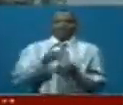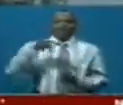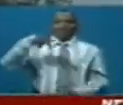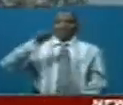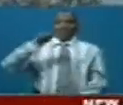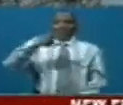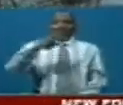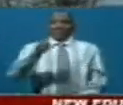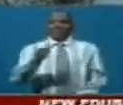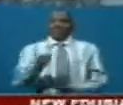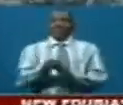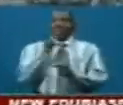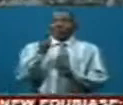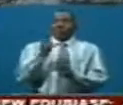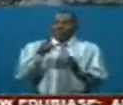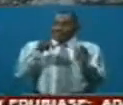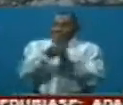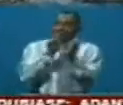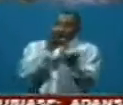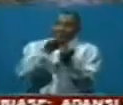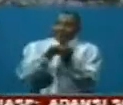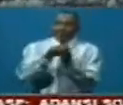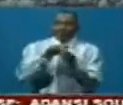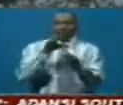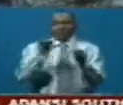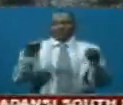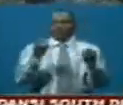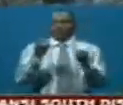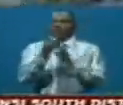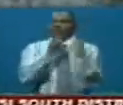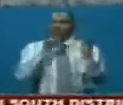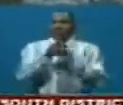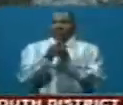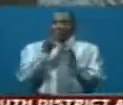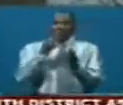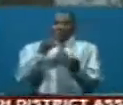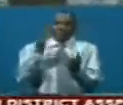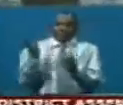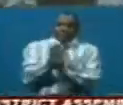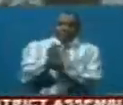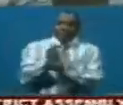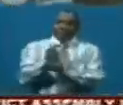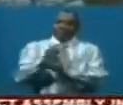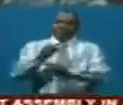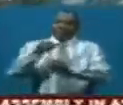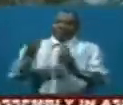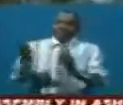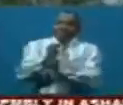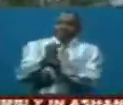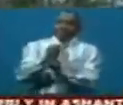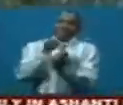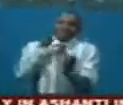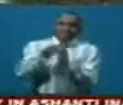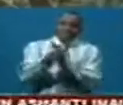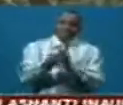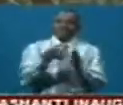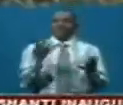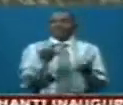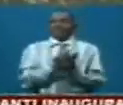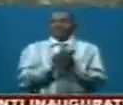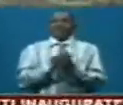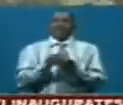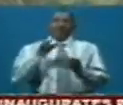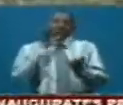In Paga, it is an offense to kill a crocodile. Anyone caught killing a crocodile is jailed. The